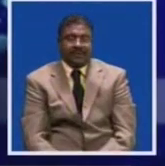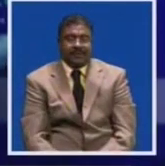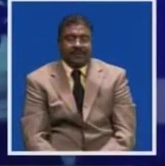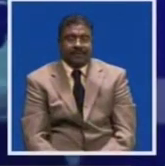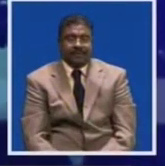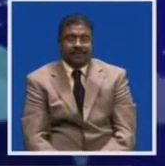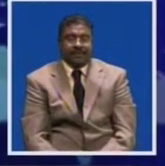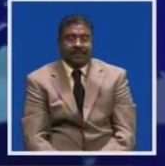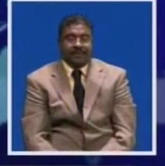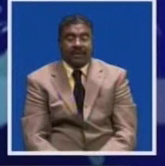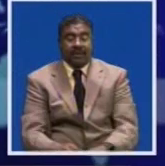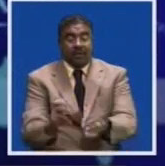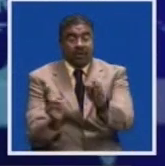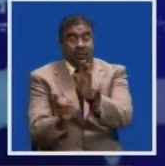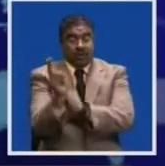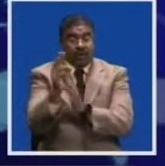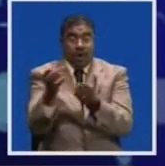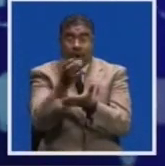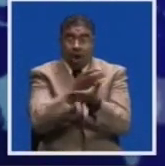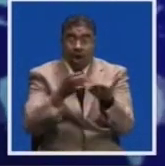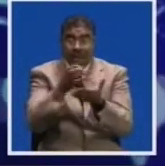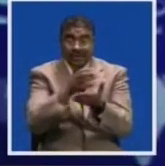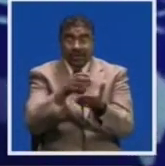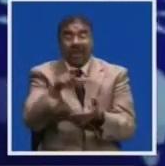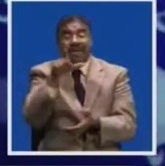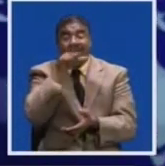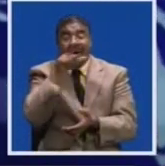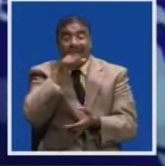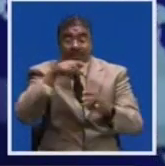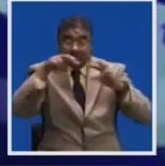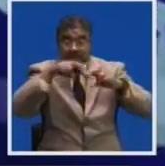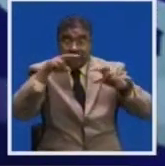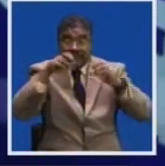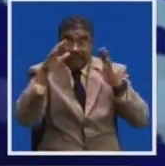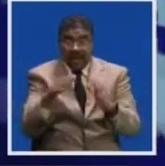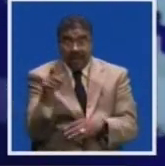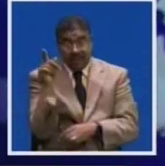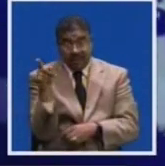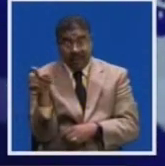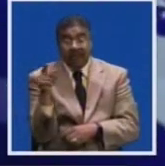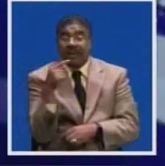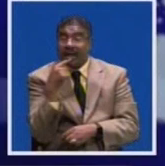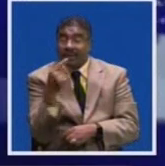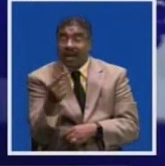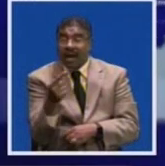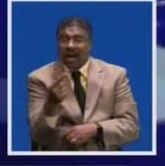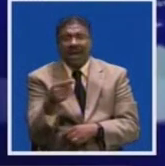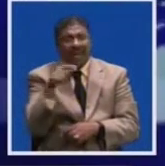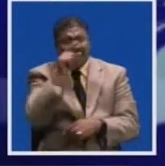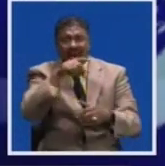Now, in other news, University College London researcher Imad Ahmed has advised government to retain the waiver on import duty on